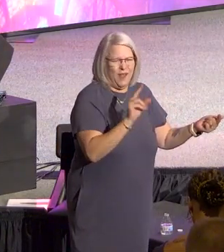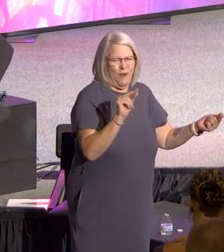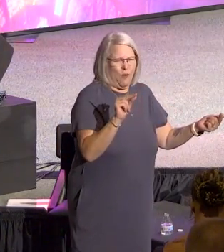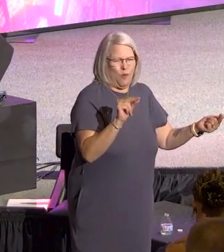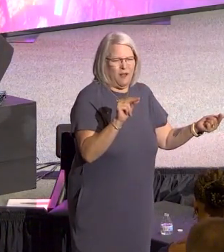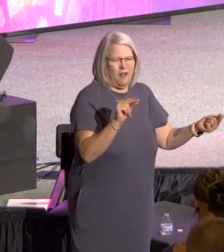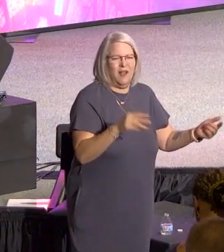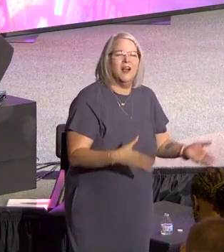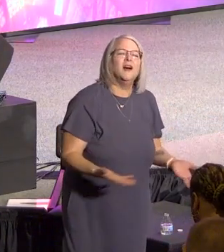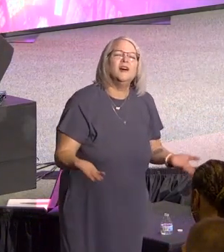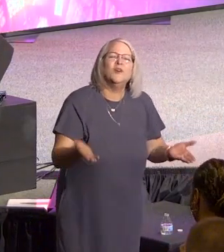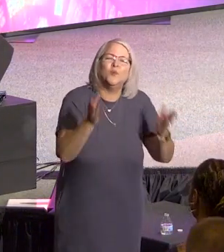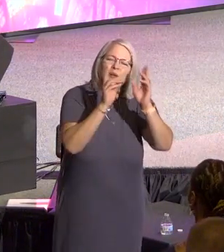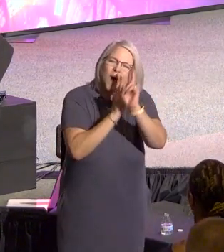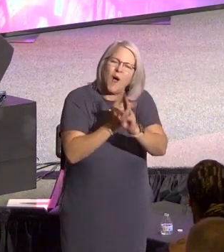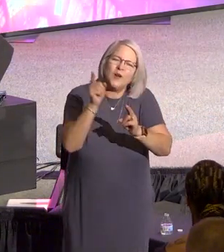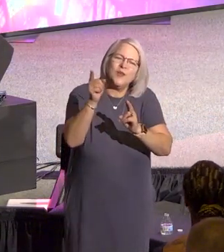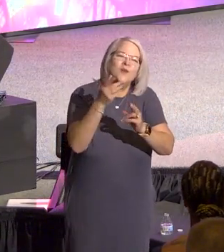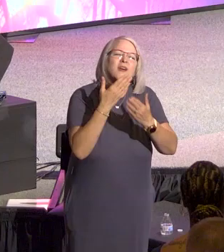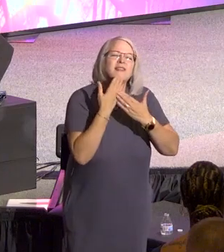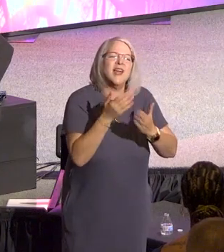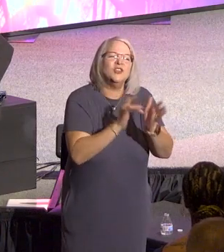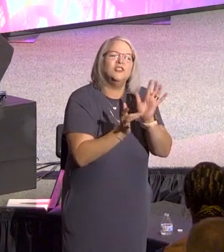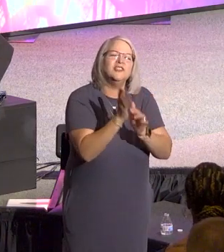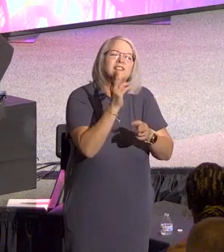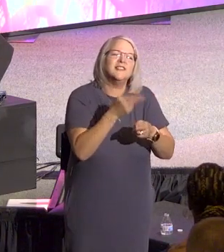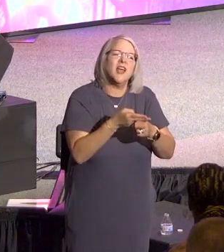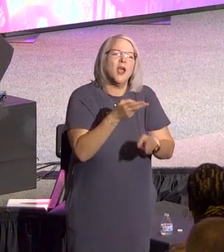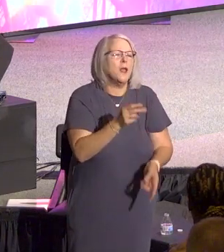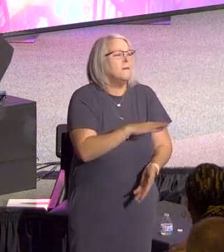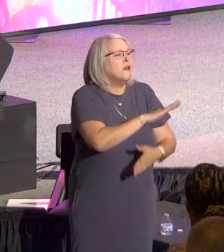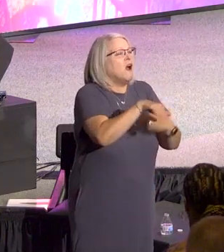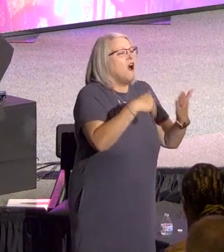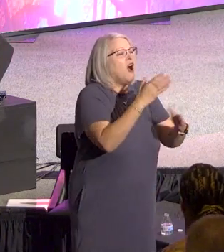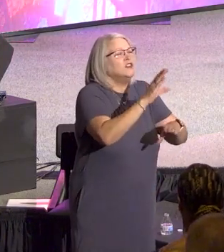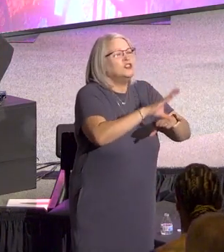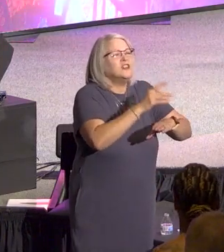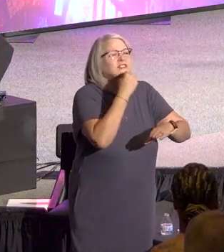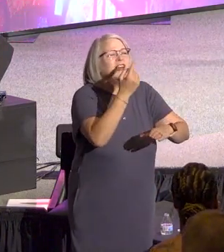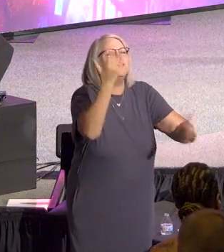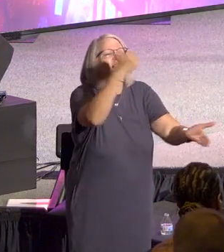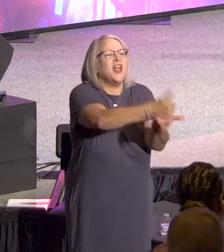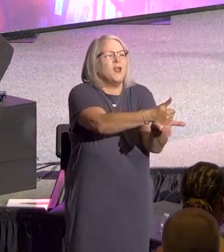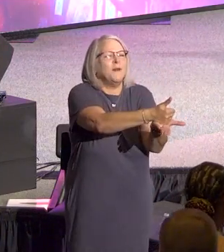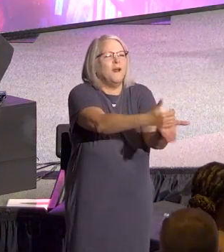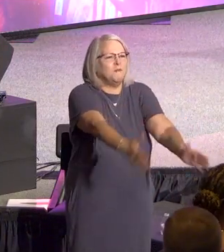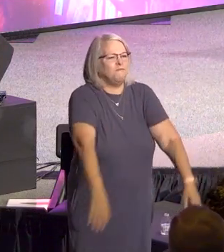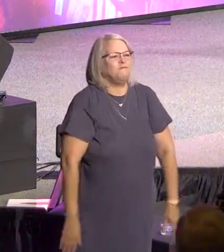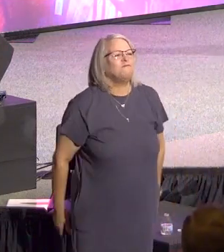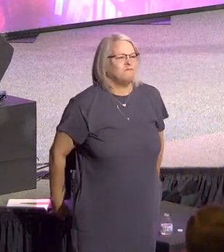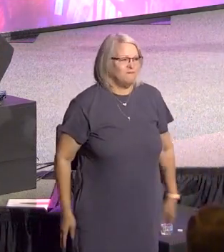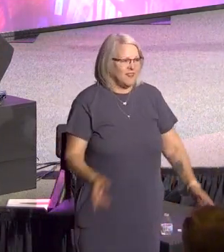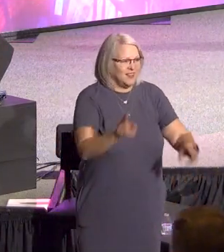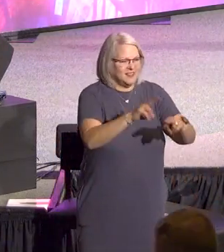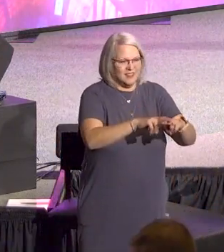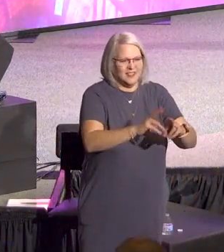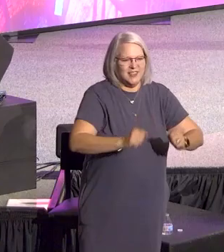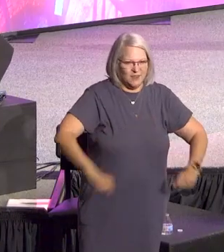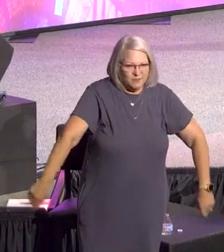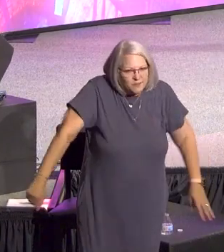God, we honor you today. We thank you in Jesus' name. And all of New Life said, say it, New Life. I invite you to be